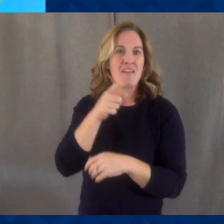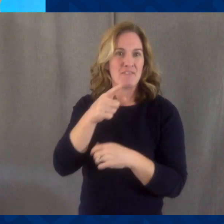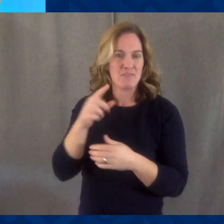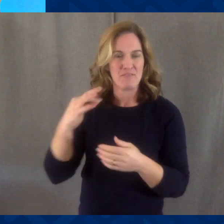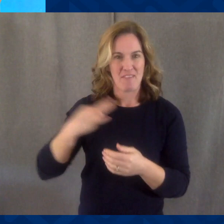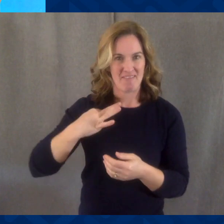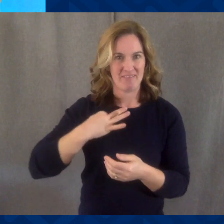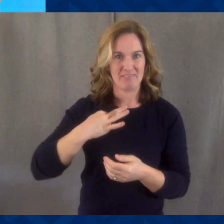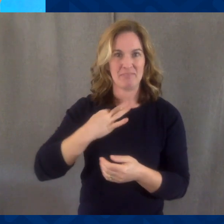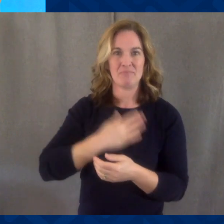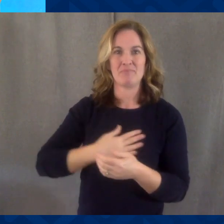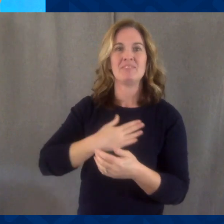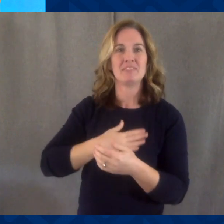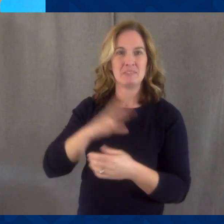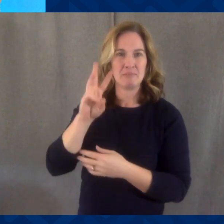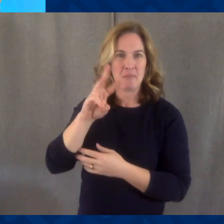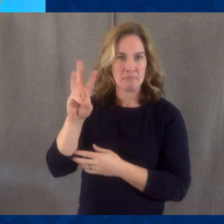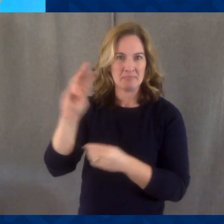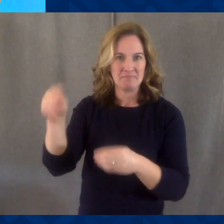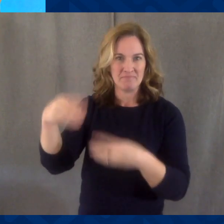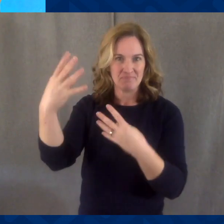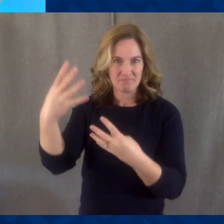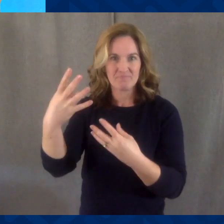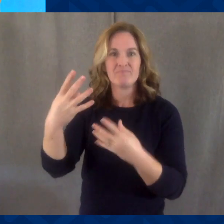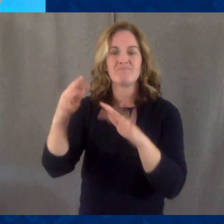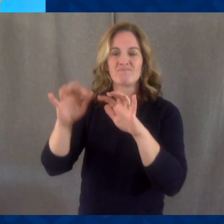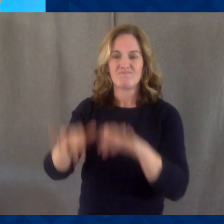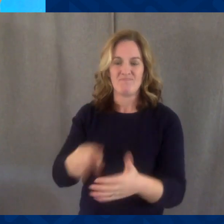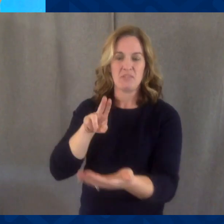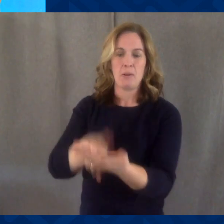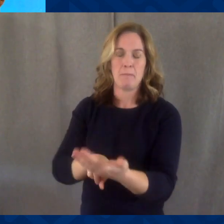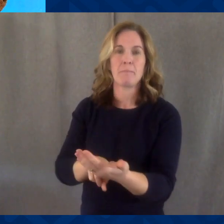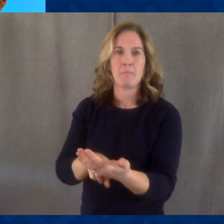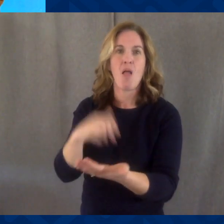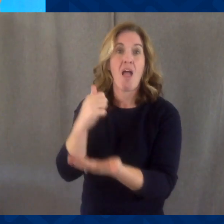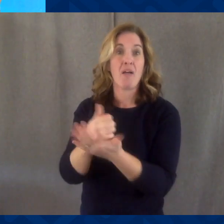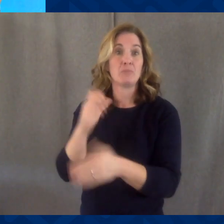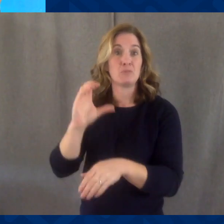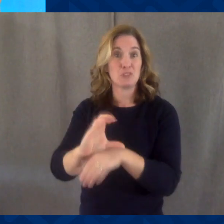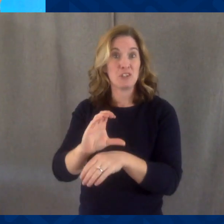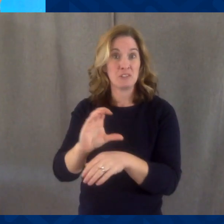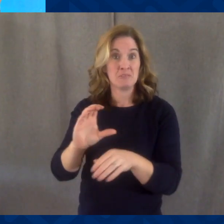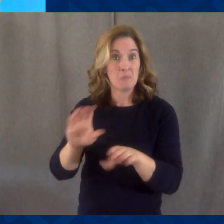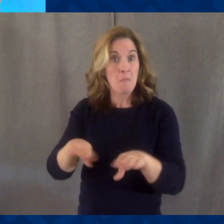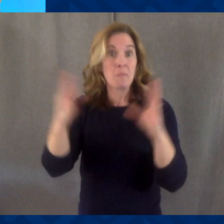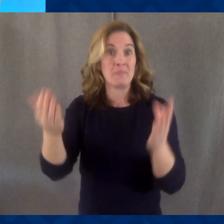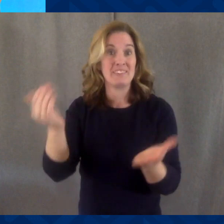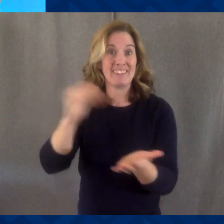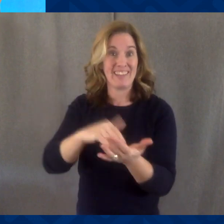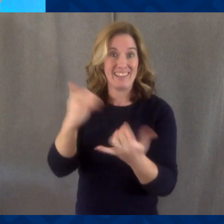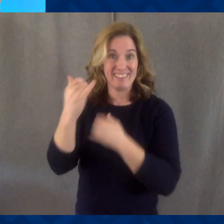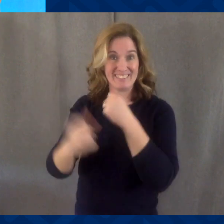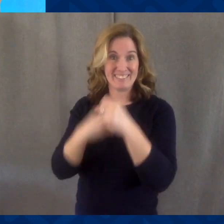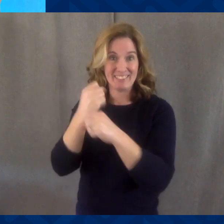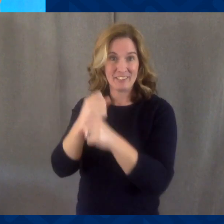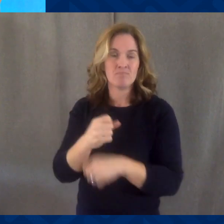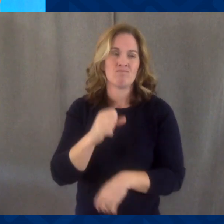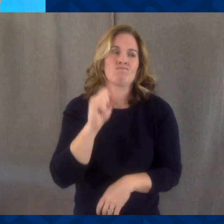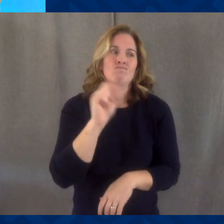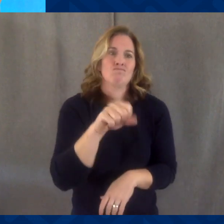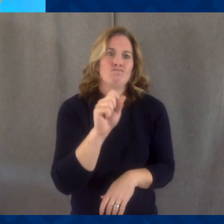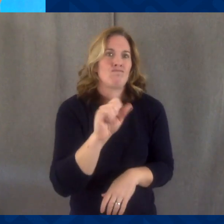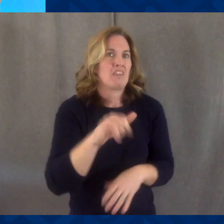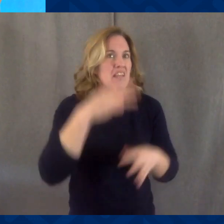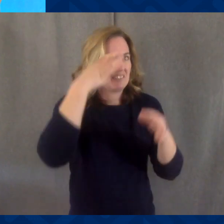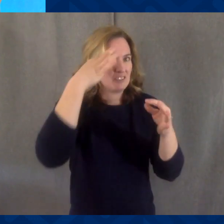out that website, sign up so that you can be a part of helping this church relaunch this year. That's right. And you will not regret that